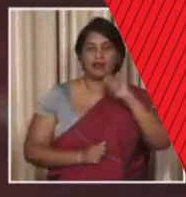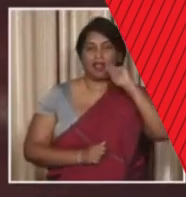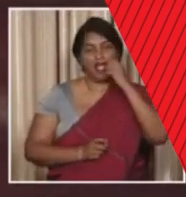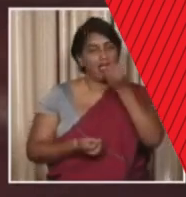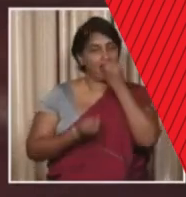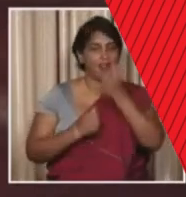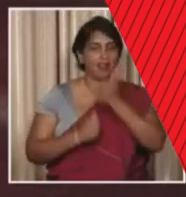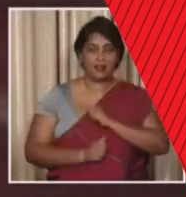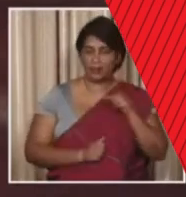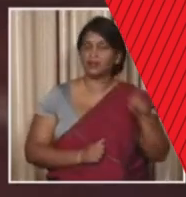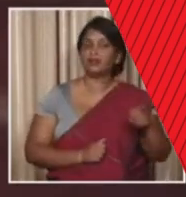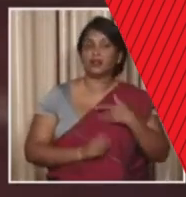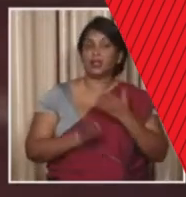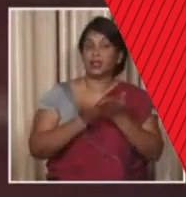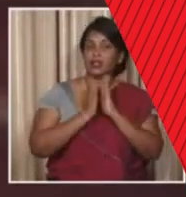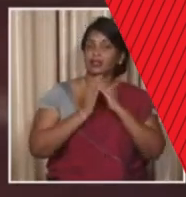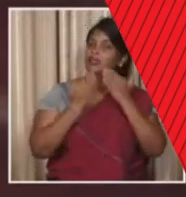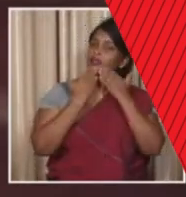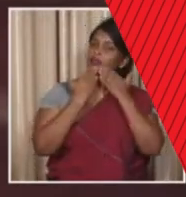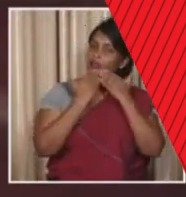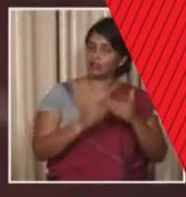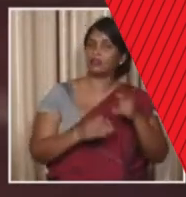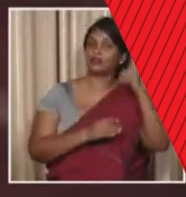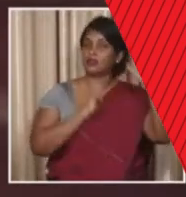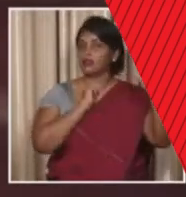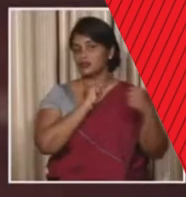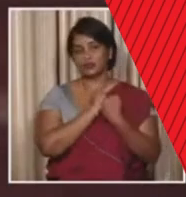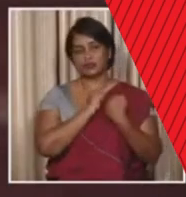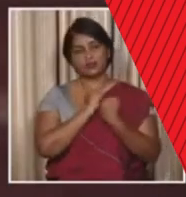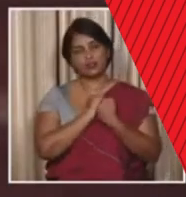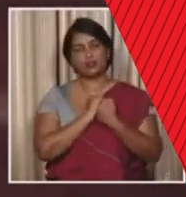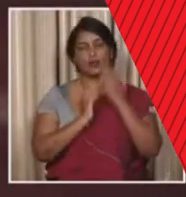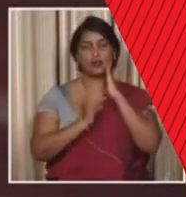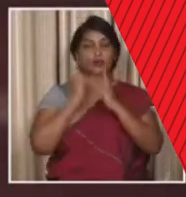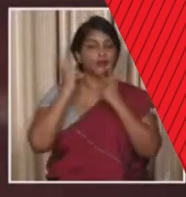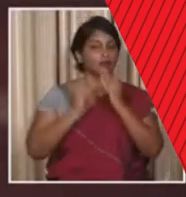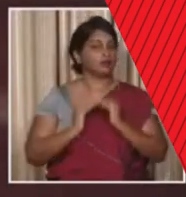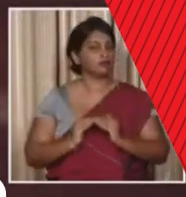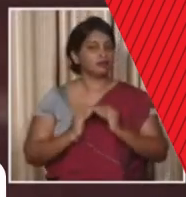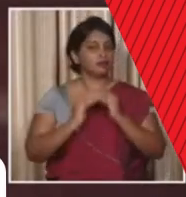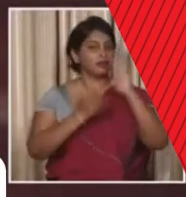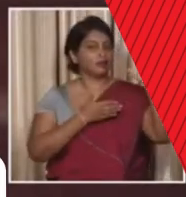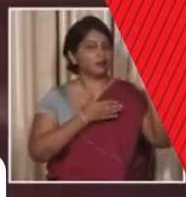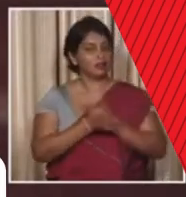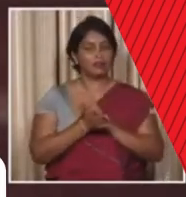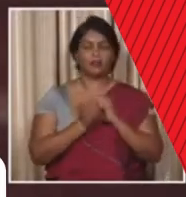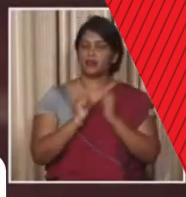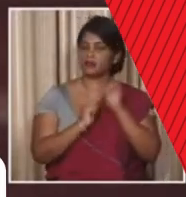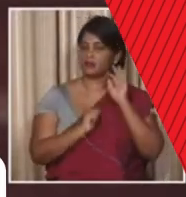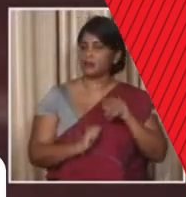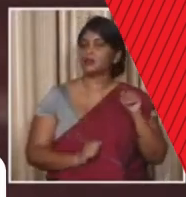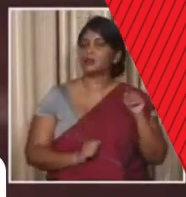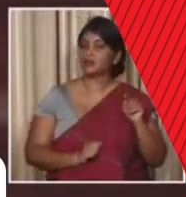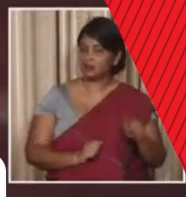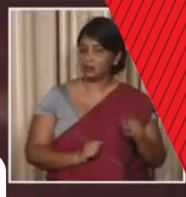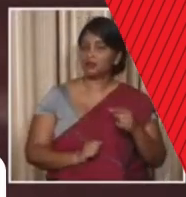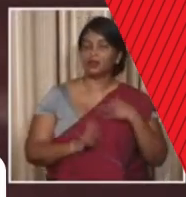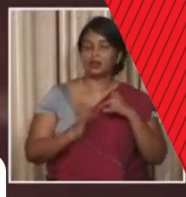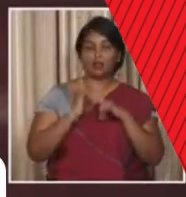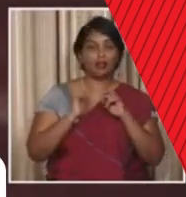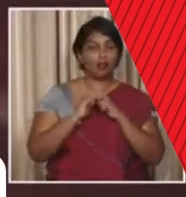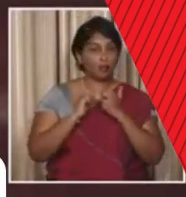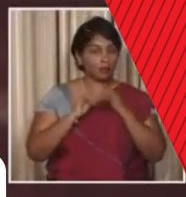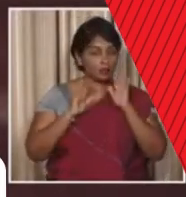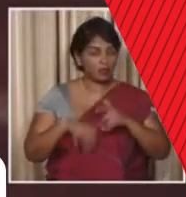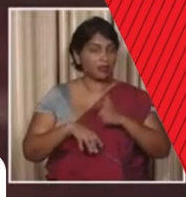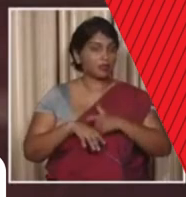India for all the tourism support they have been giving us, all the support they have rendered when we were at a crisis, and we will